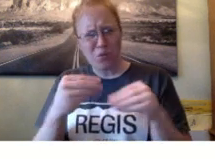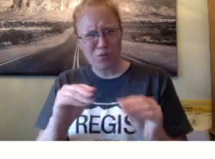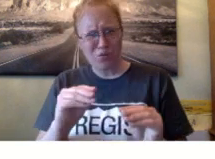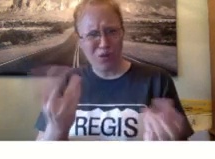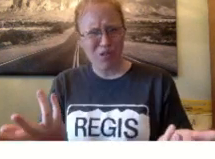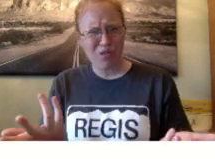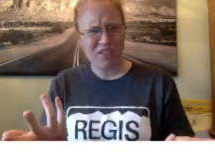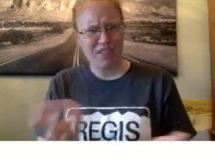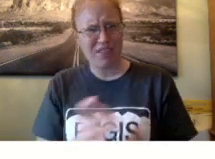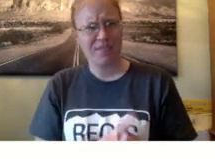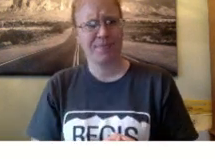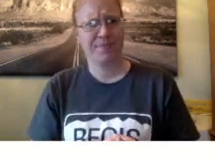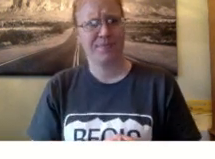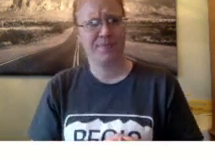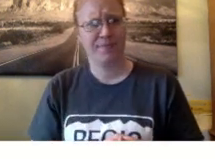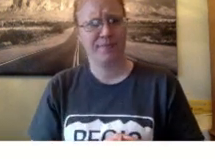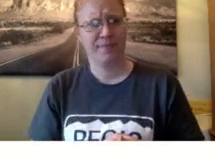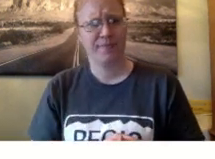stores?